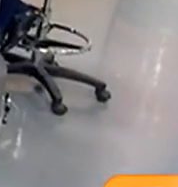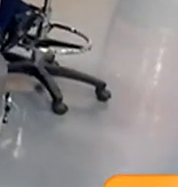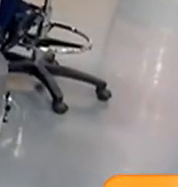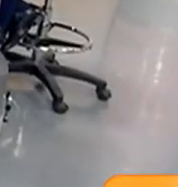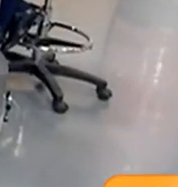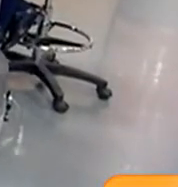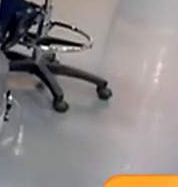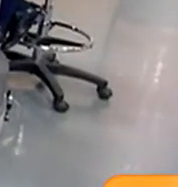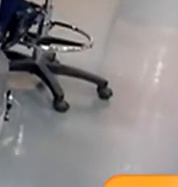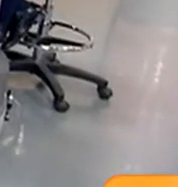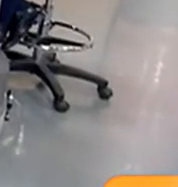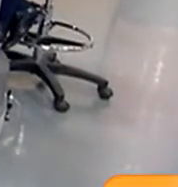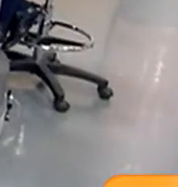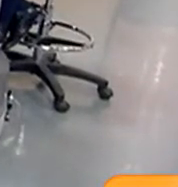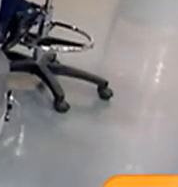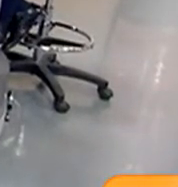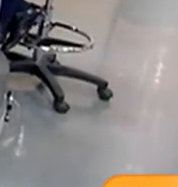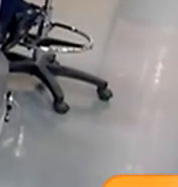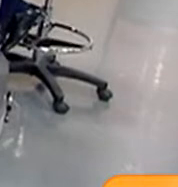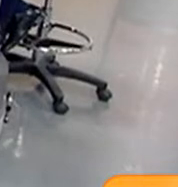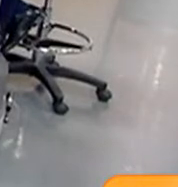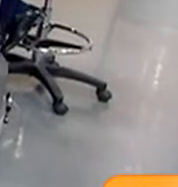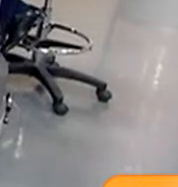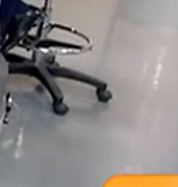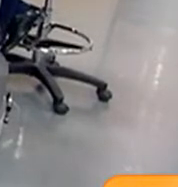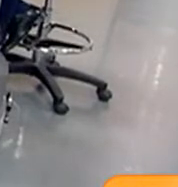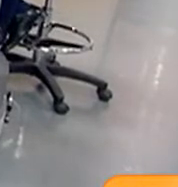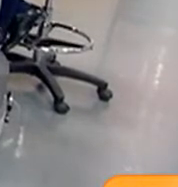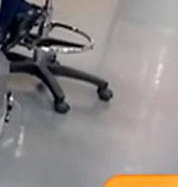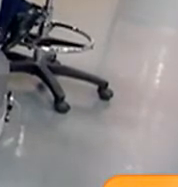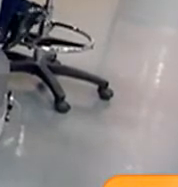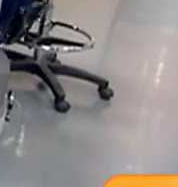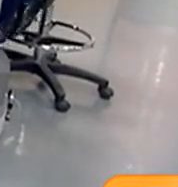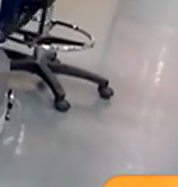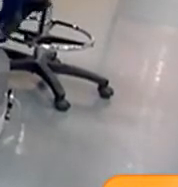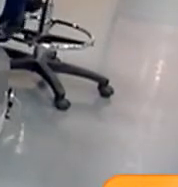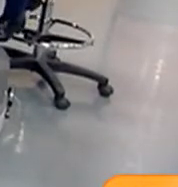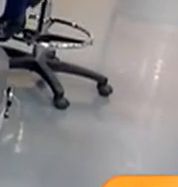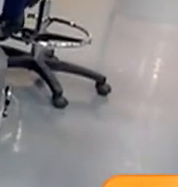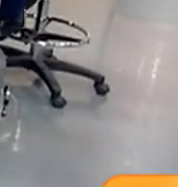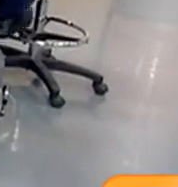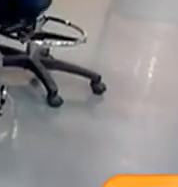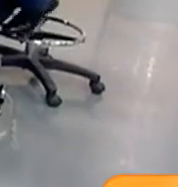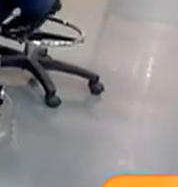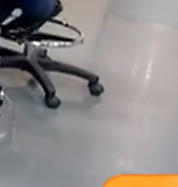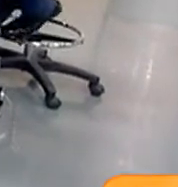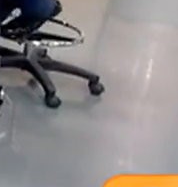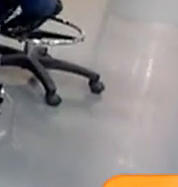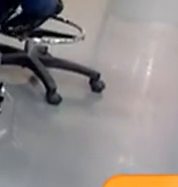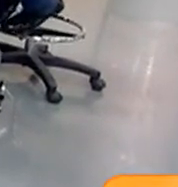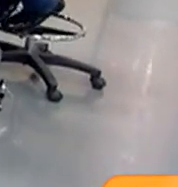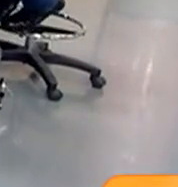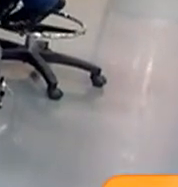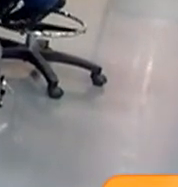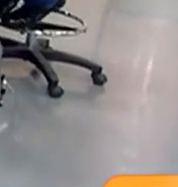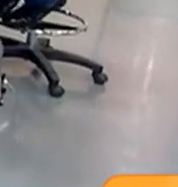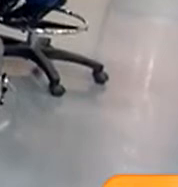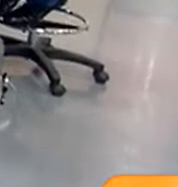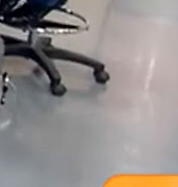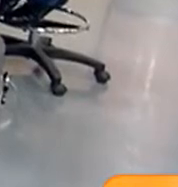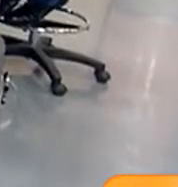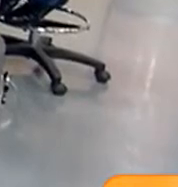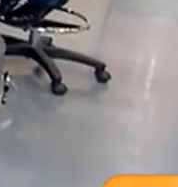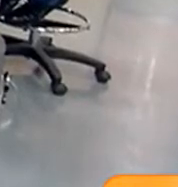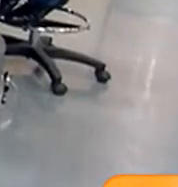on can I say lies? Yes, you can say lies. Can I say lies? Okay. Because they wrote on lies to get into office. Correct. Okay.